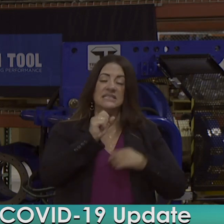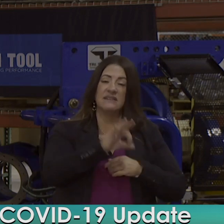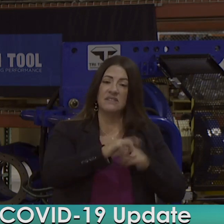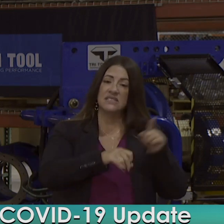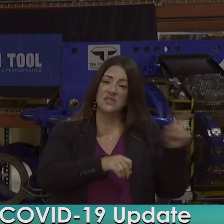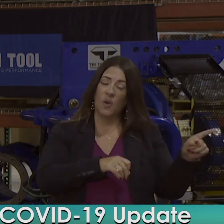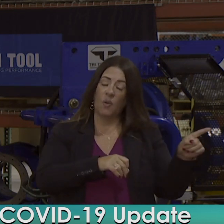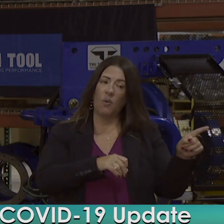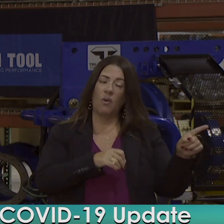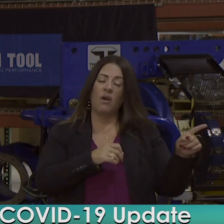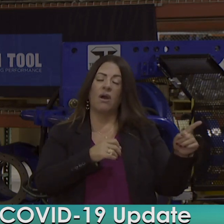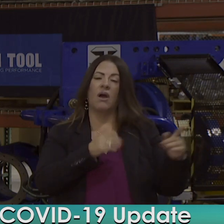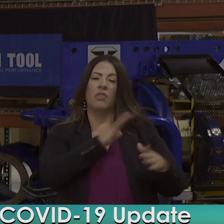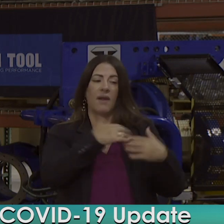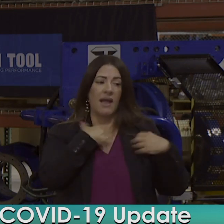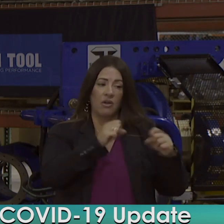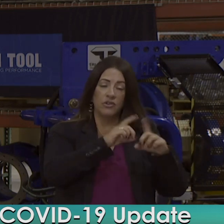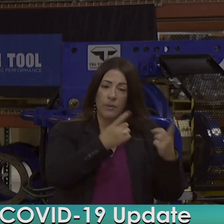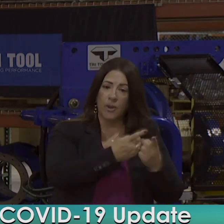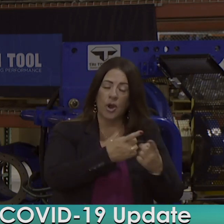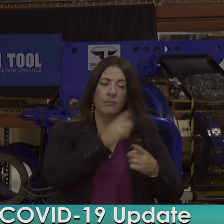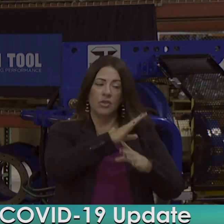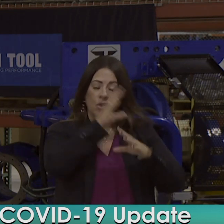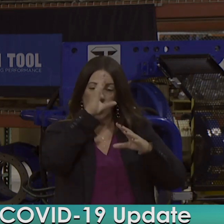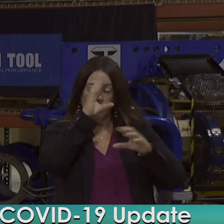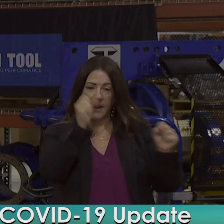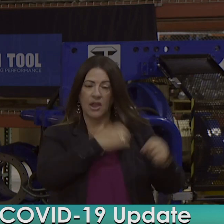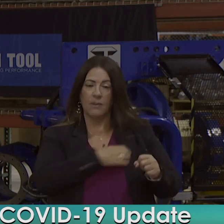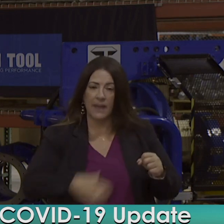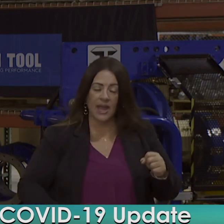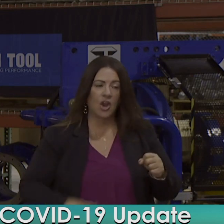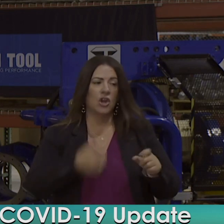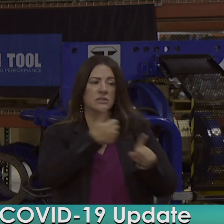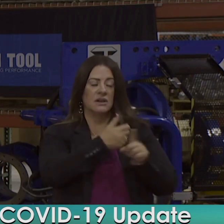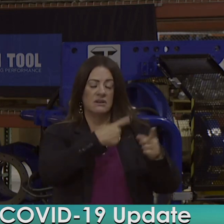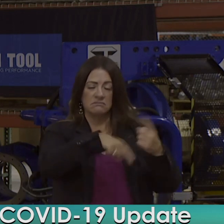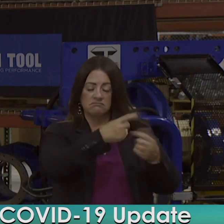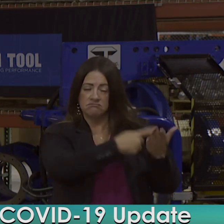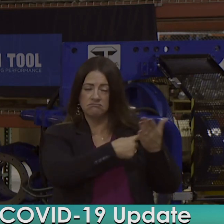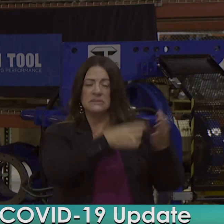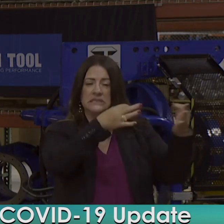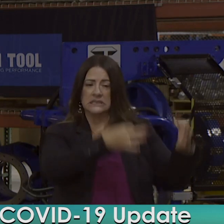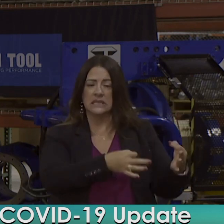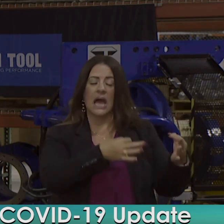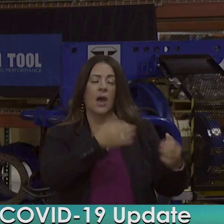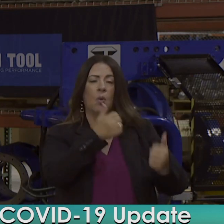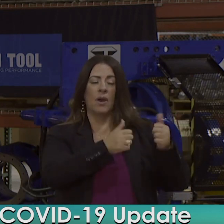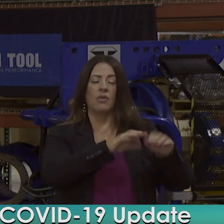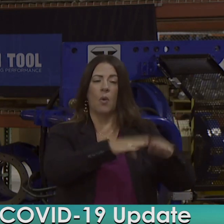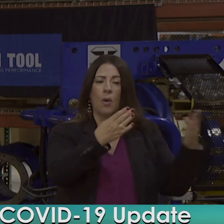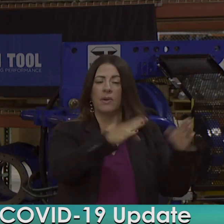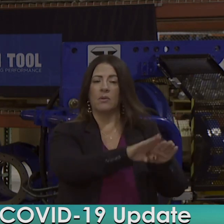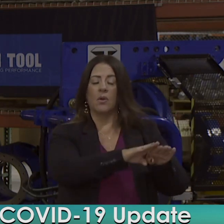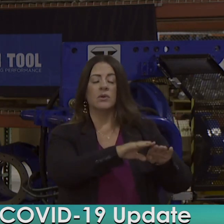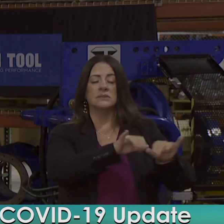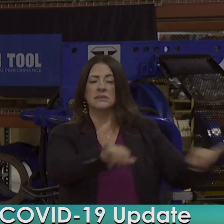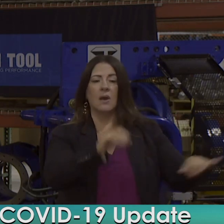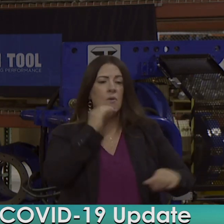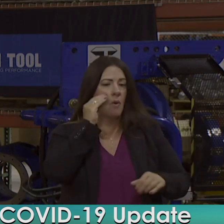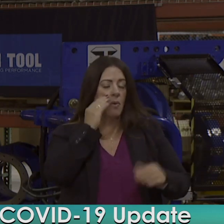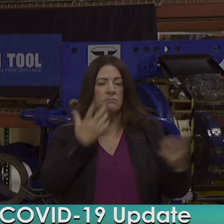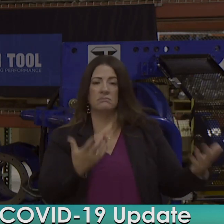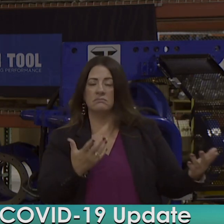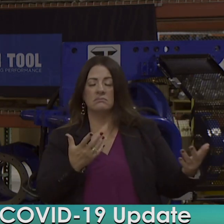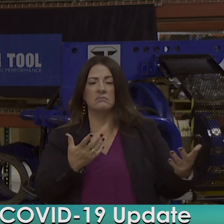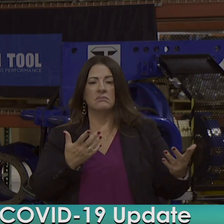once served, their health department, their mayor, and others that have also made a determination based upon local conditions to pause. We make